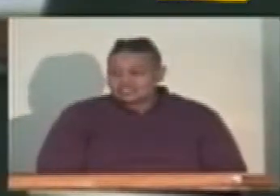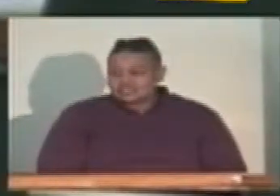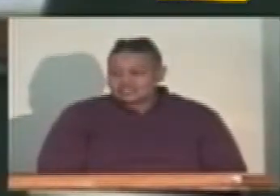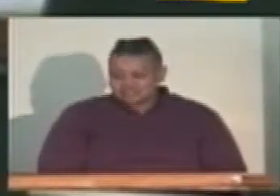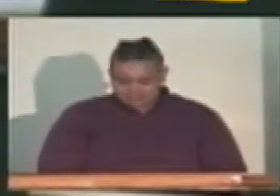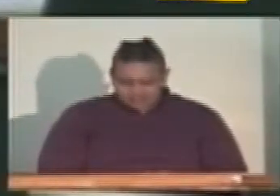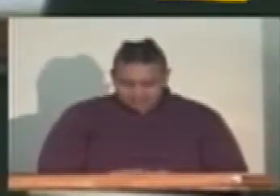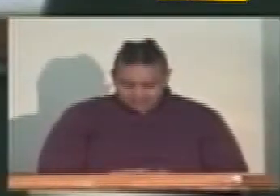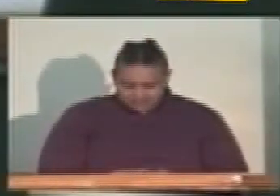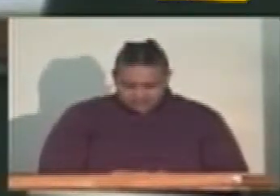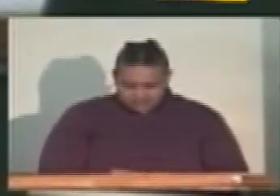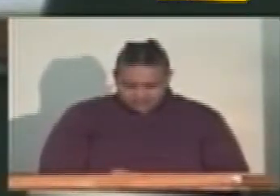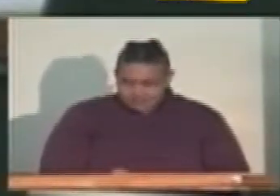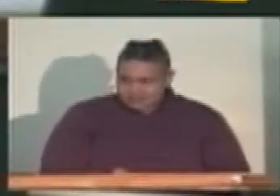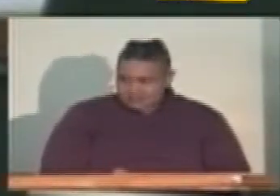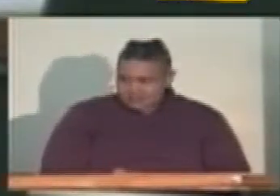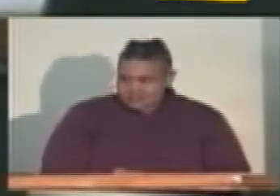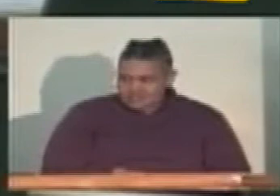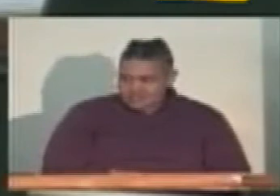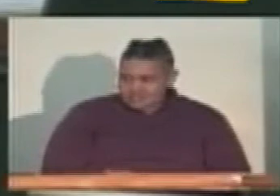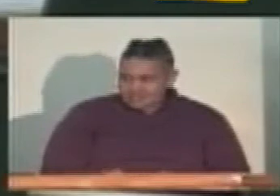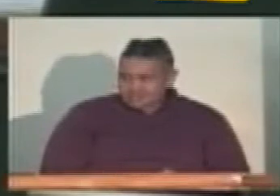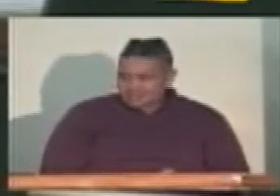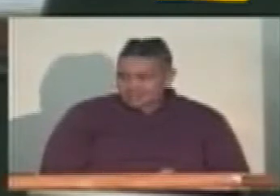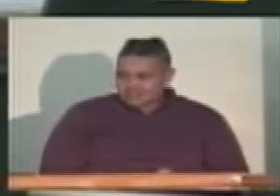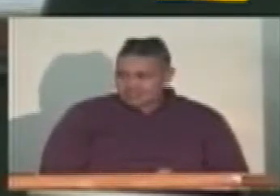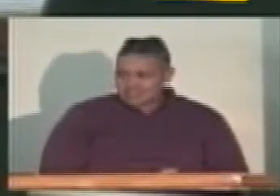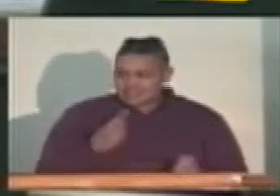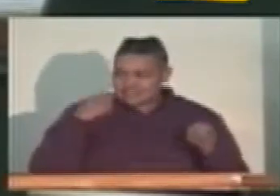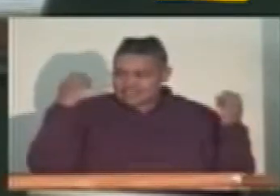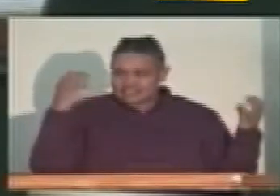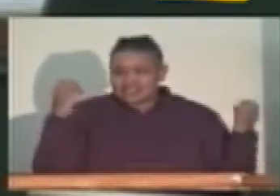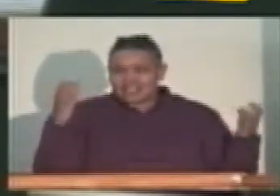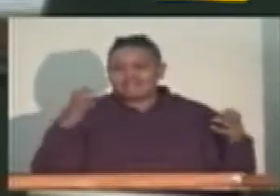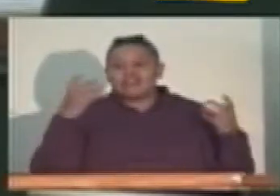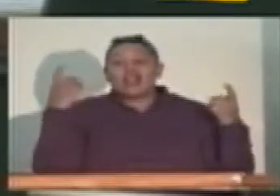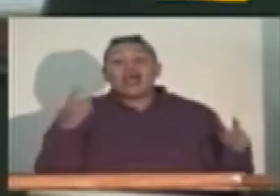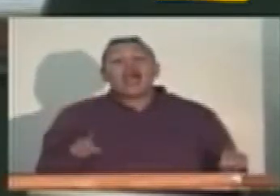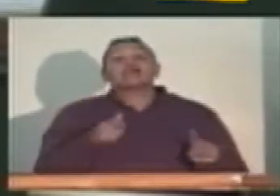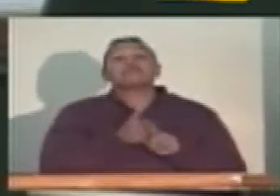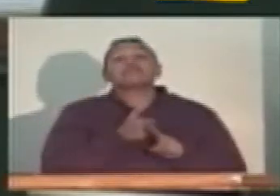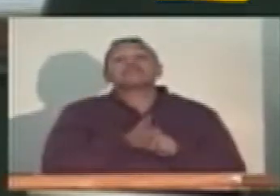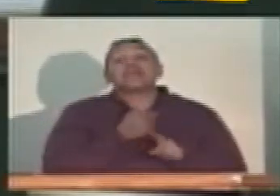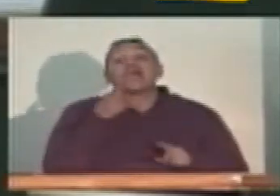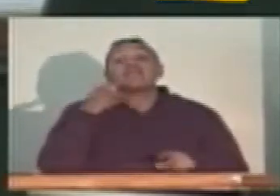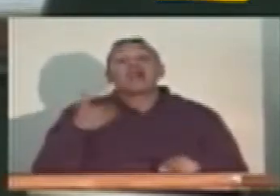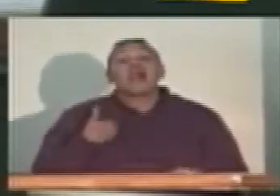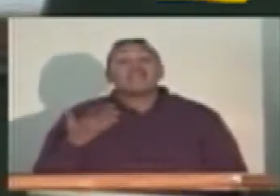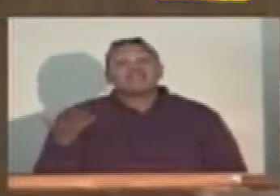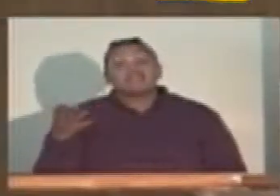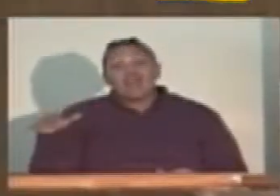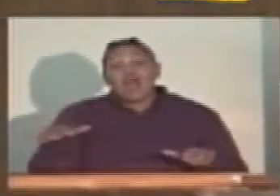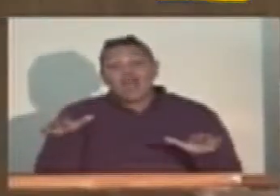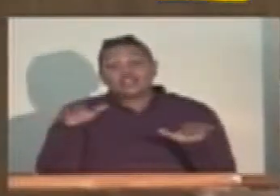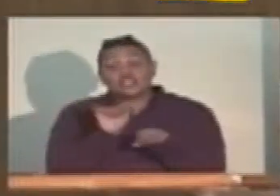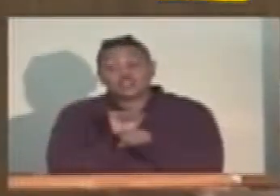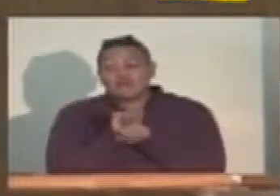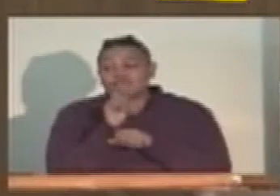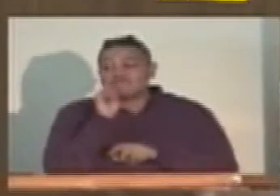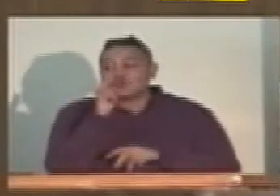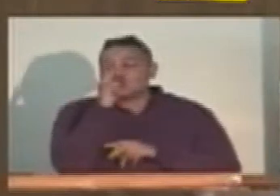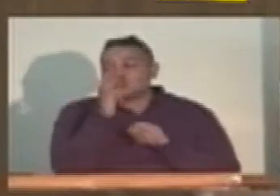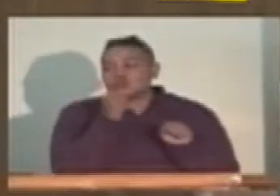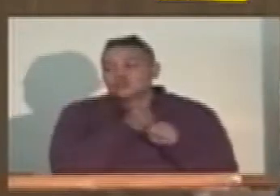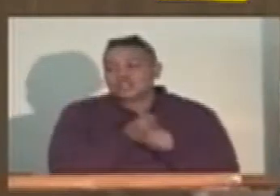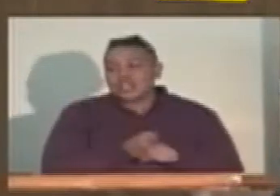There are several other cases where persons have been acting in clear vacancies for over 2 years. This does